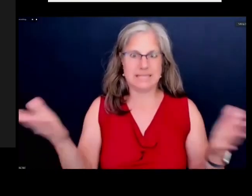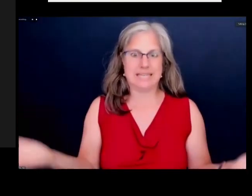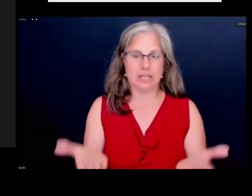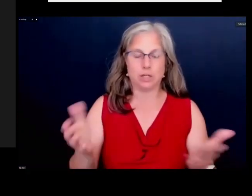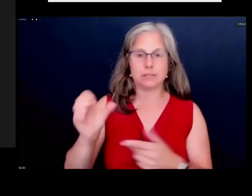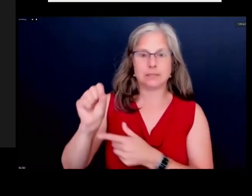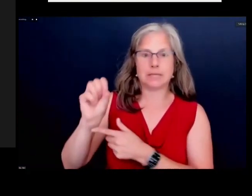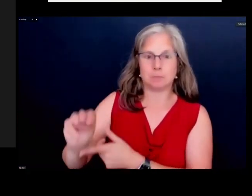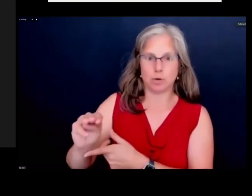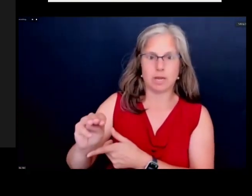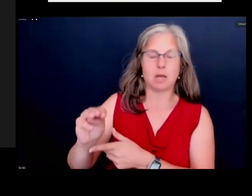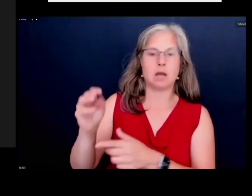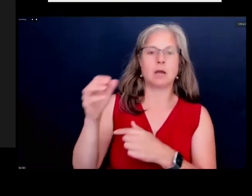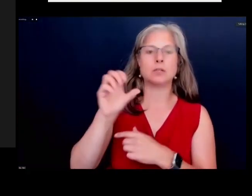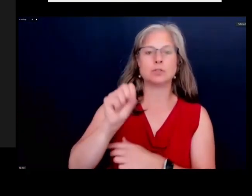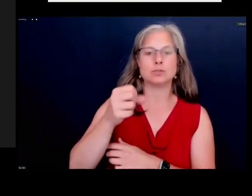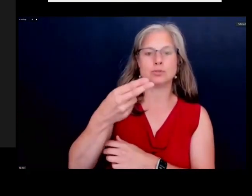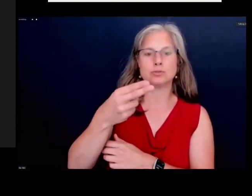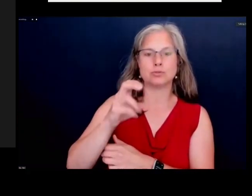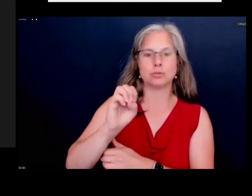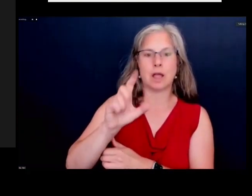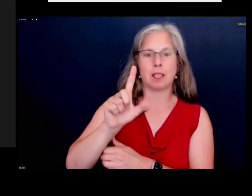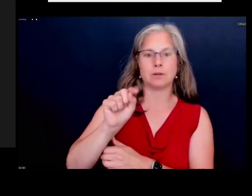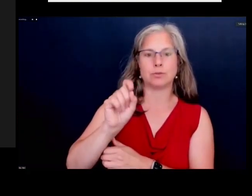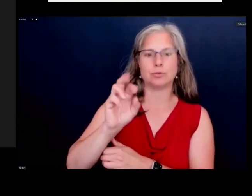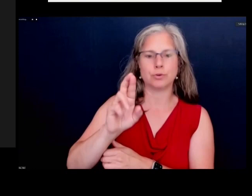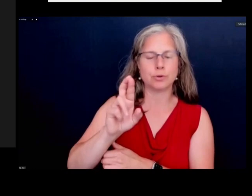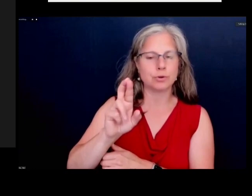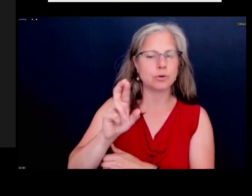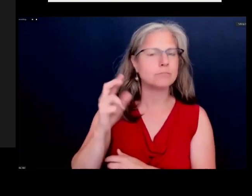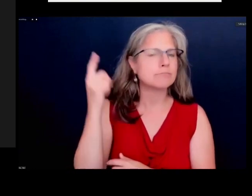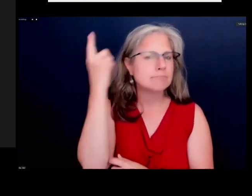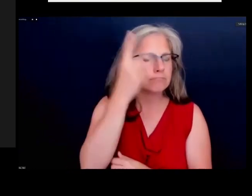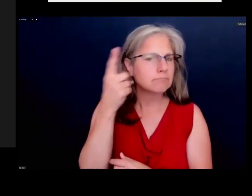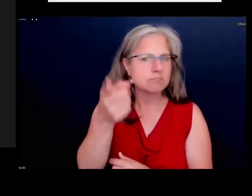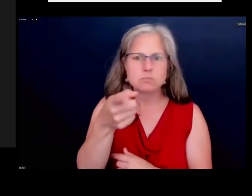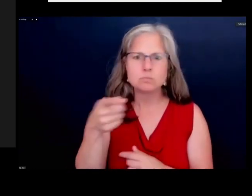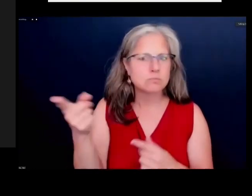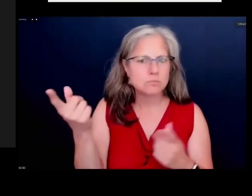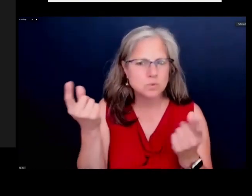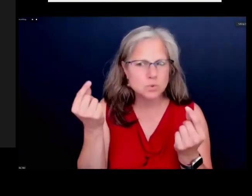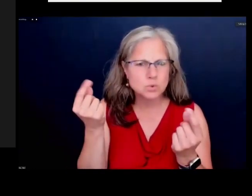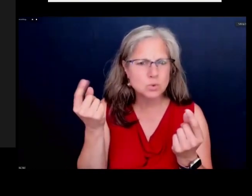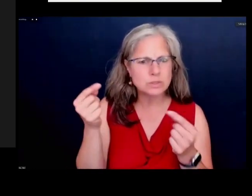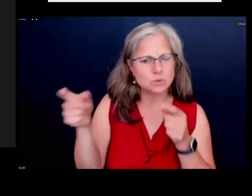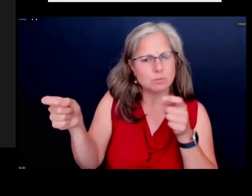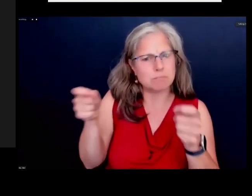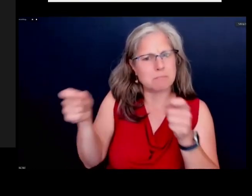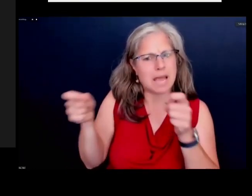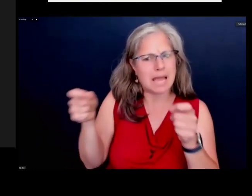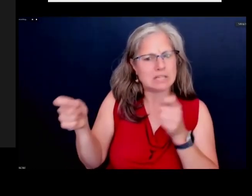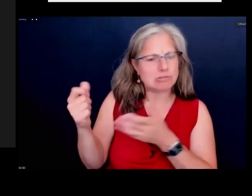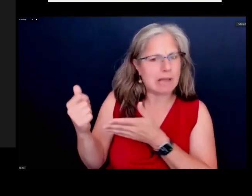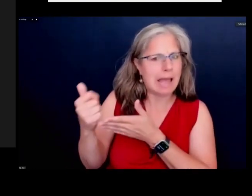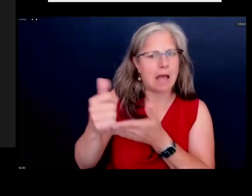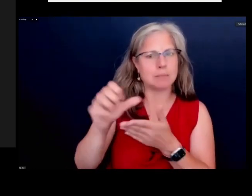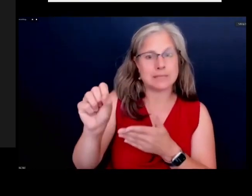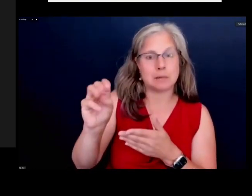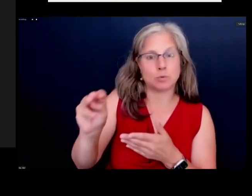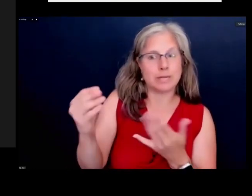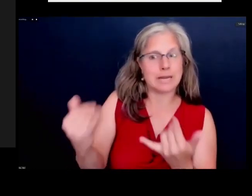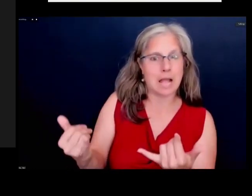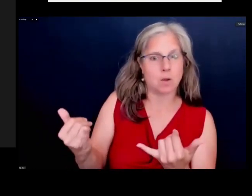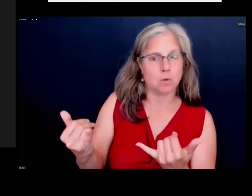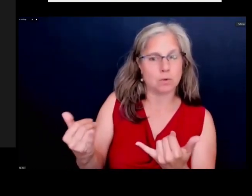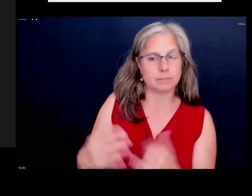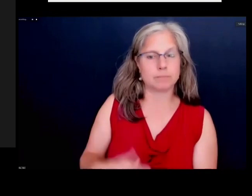Santa Maria at the shelter, and I'm just wondering what you guys are doing to kind of manage that and help them